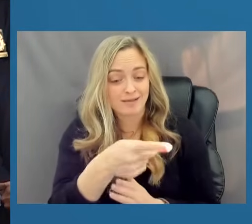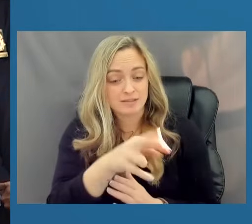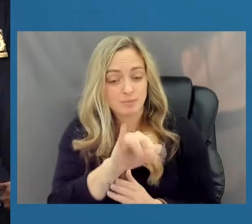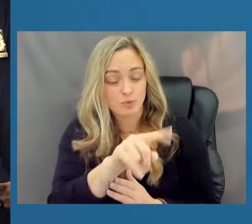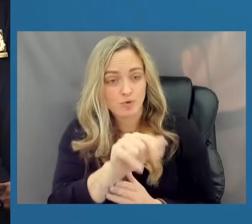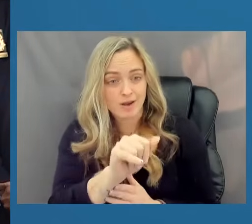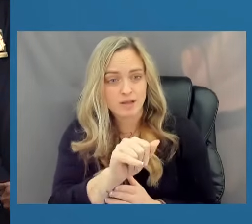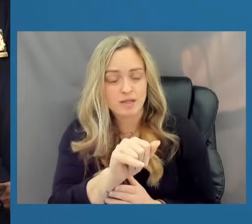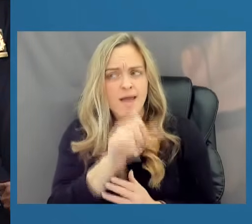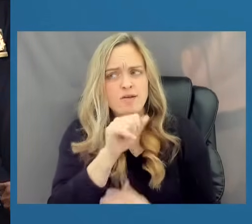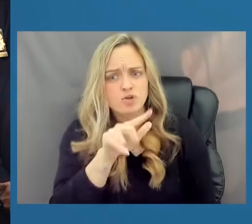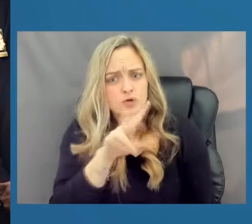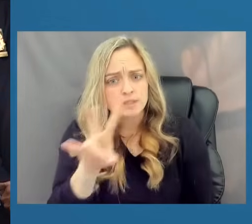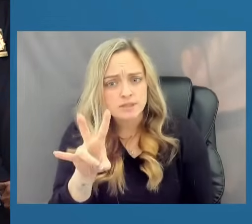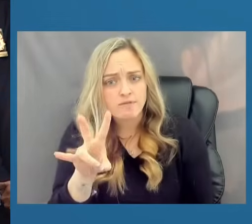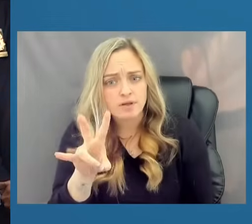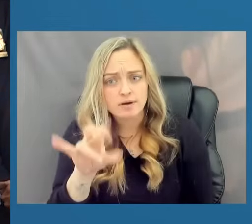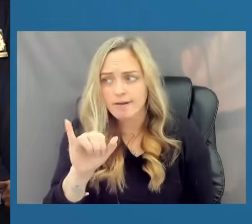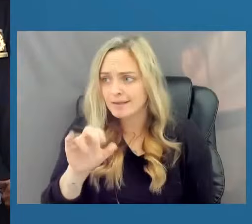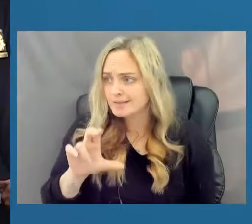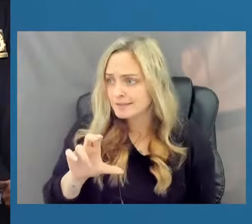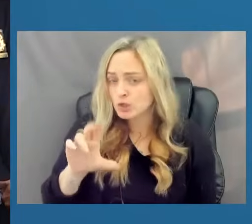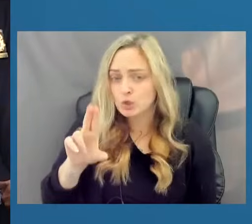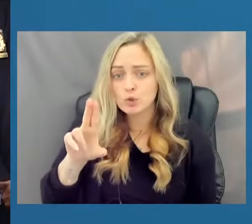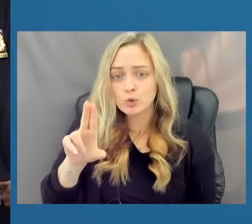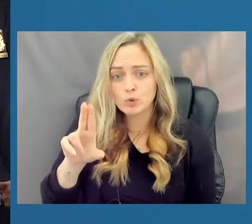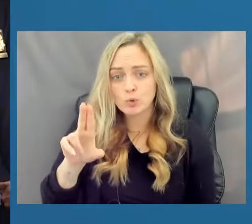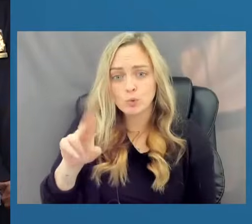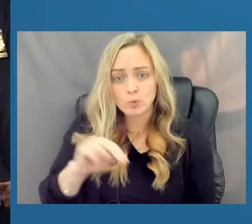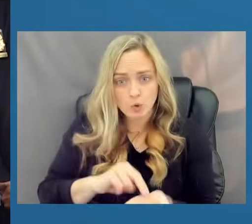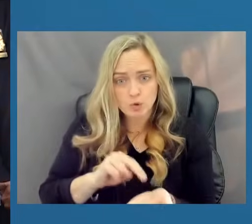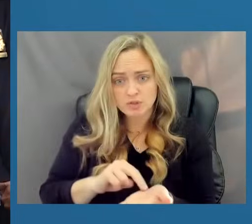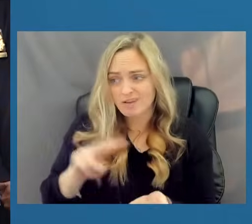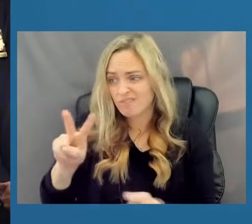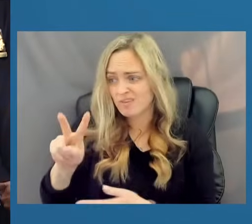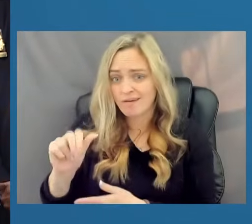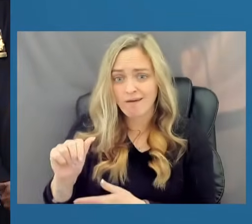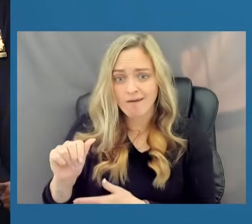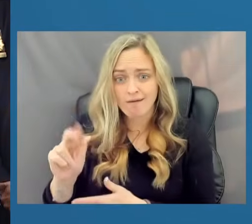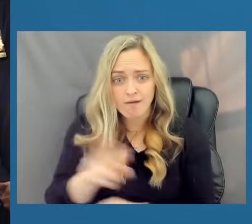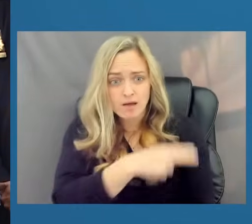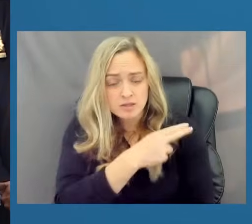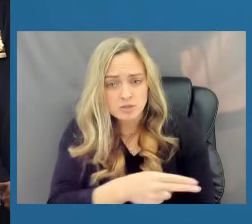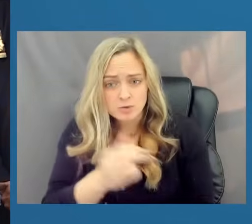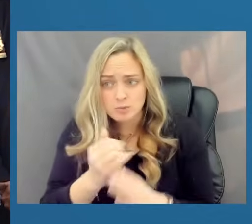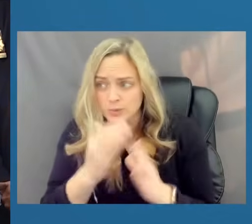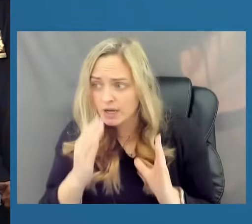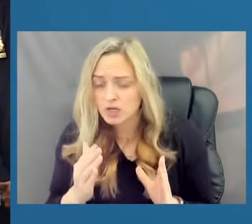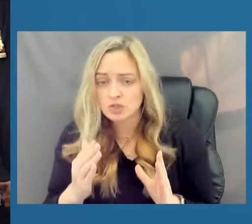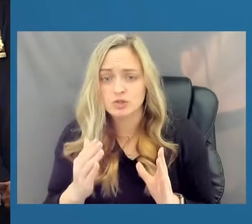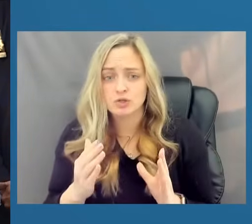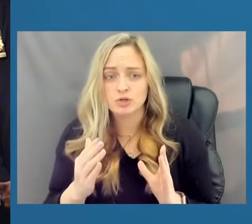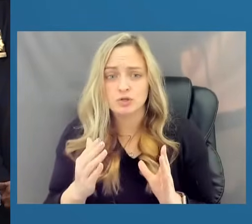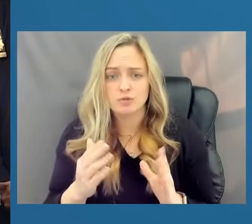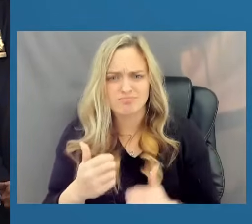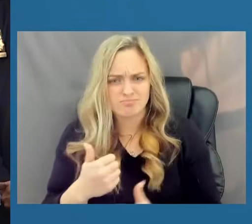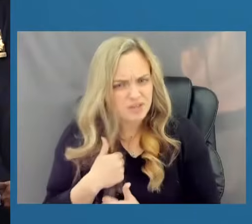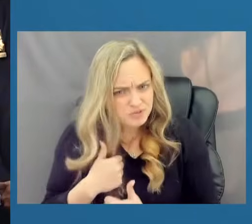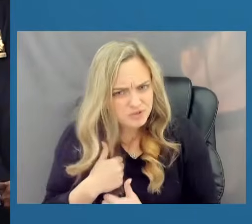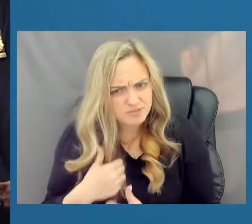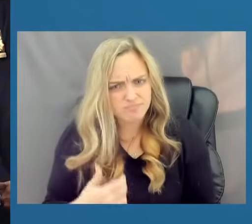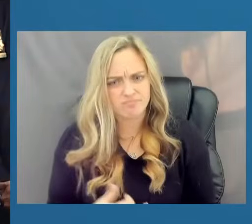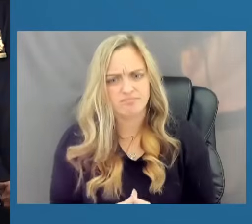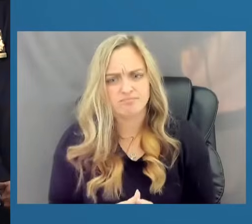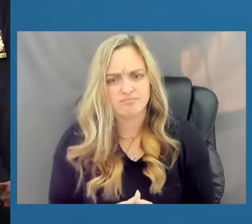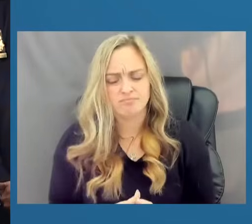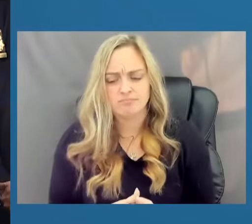citizen, an ICU nurse at a VA hospital, a protector and a patriot.